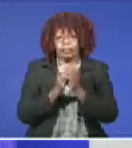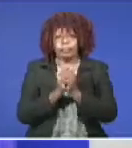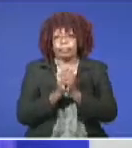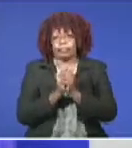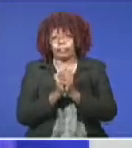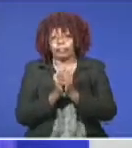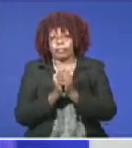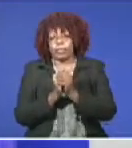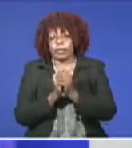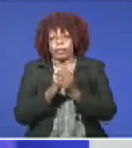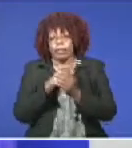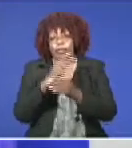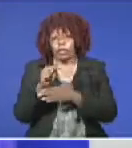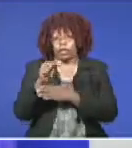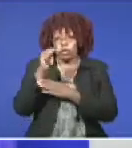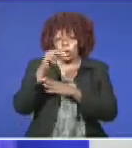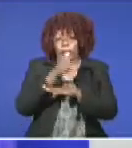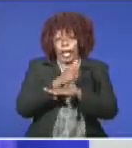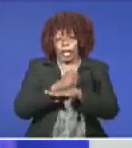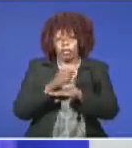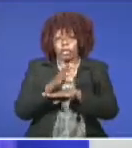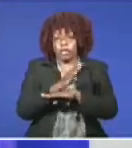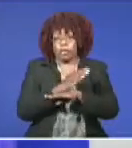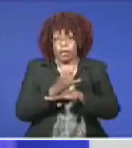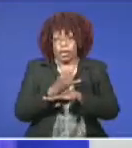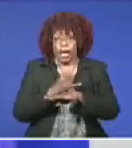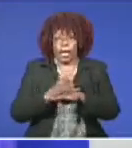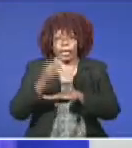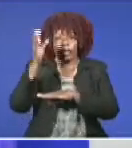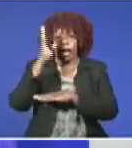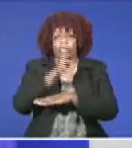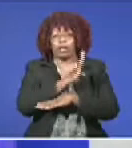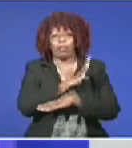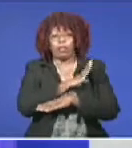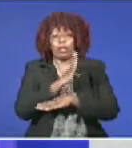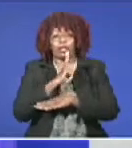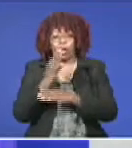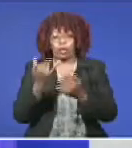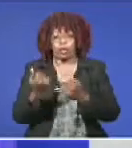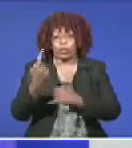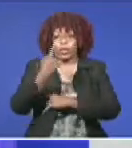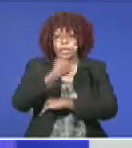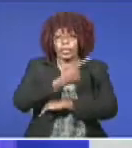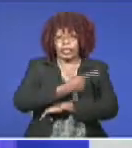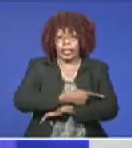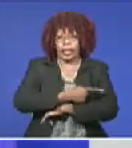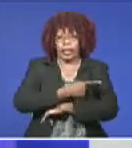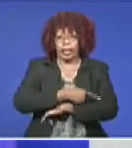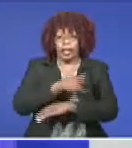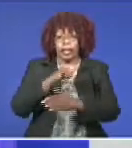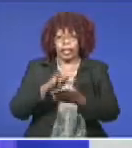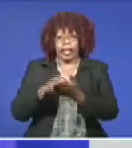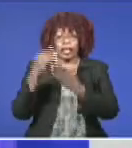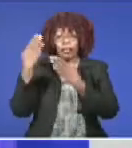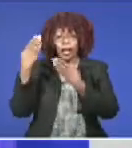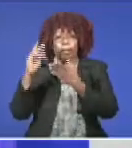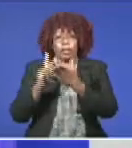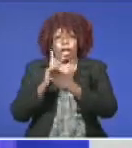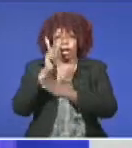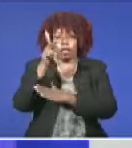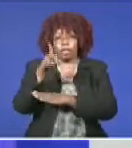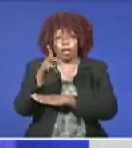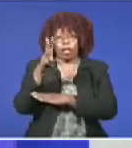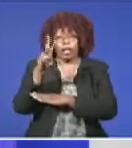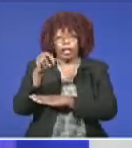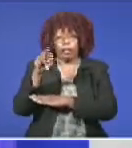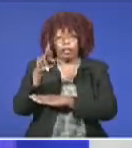Member of Parliament for North Andros and the Berry Islands, Carlton Boleg, also spoke today, noting that the Bahamas Agriculture and Marine